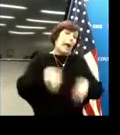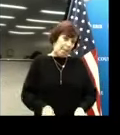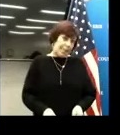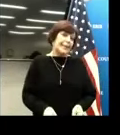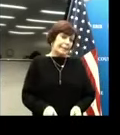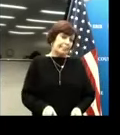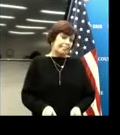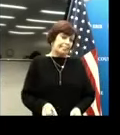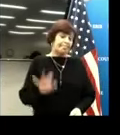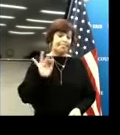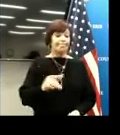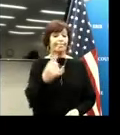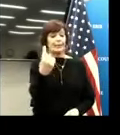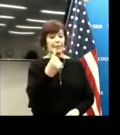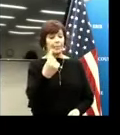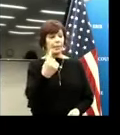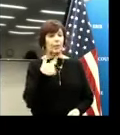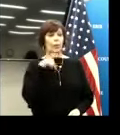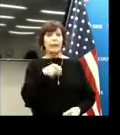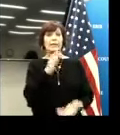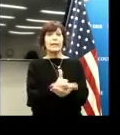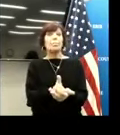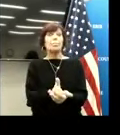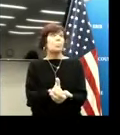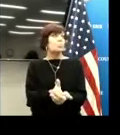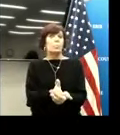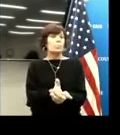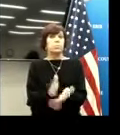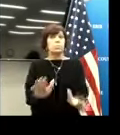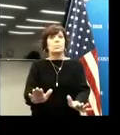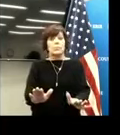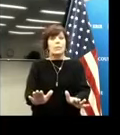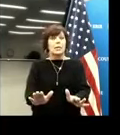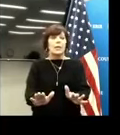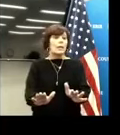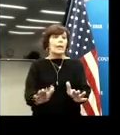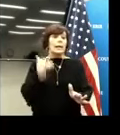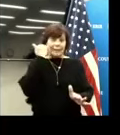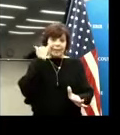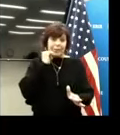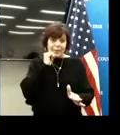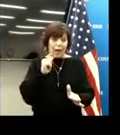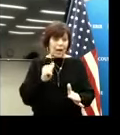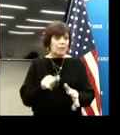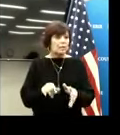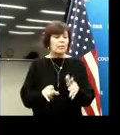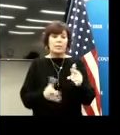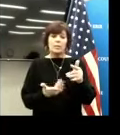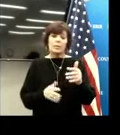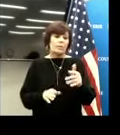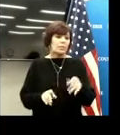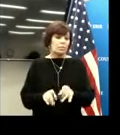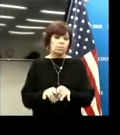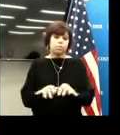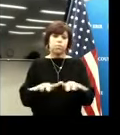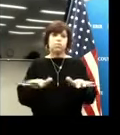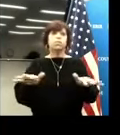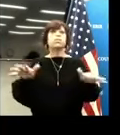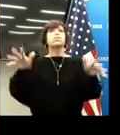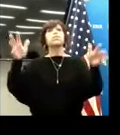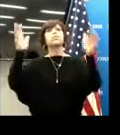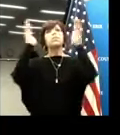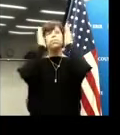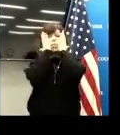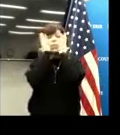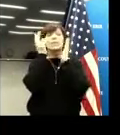and it is something that we have to stop. Otherwise, we are on a road where there's a cliff, and you see what's